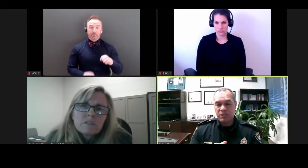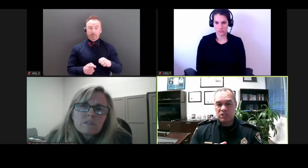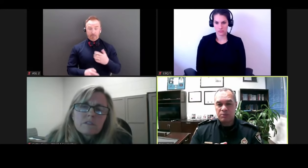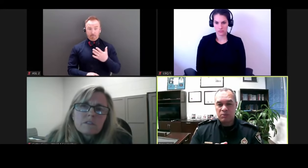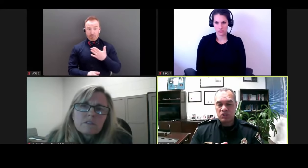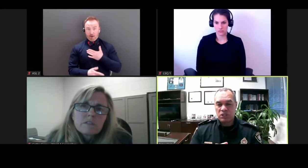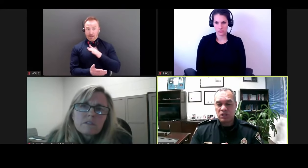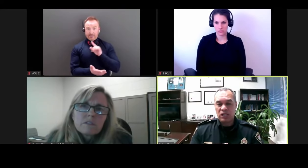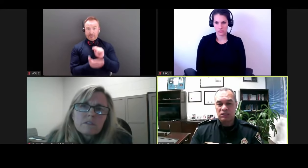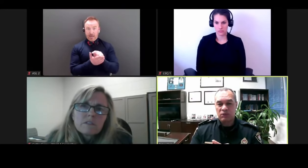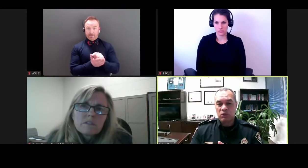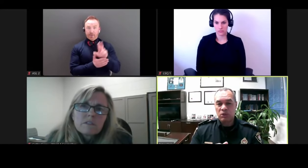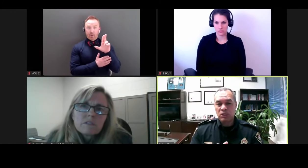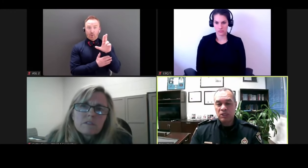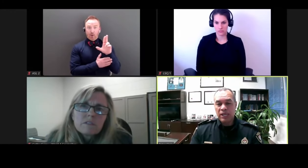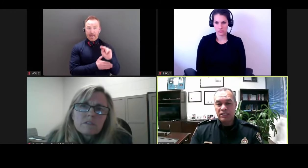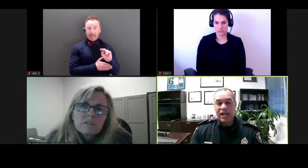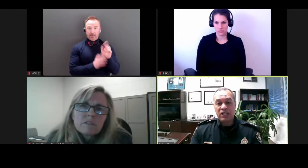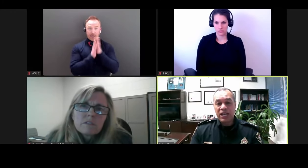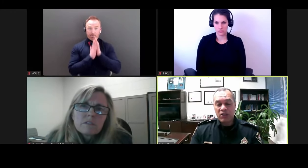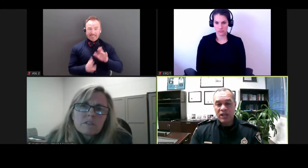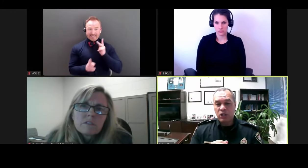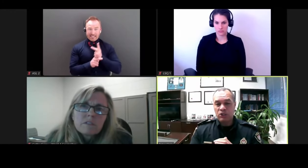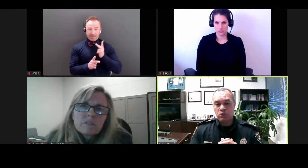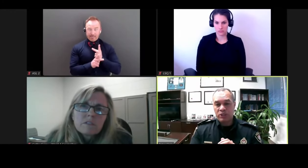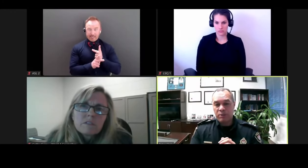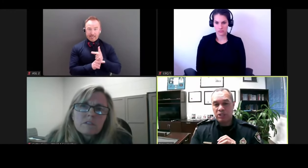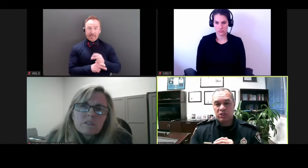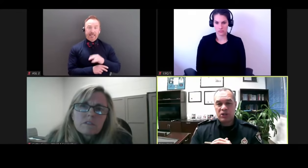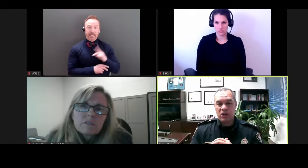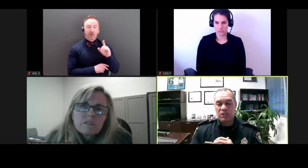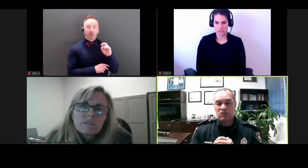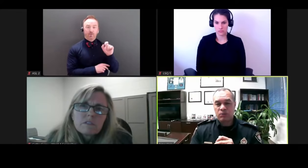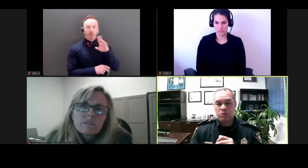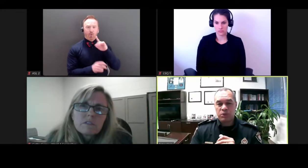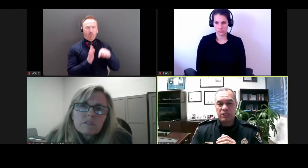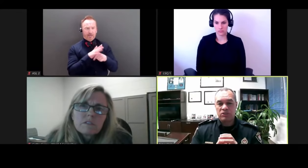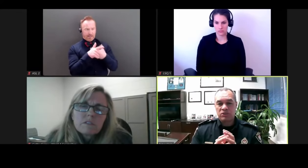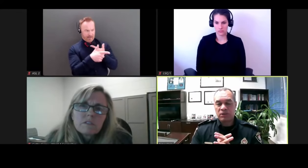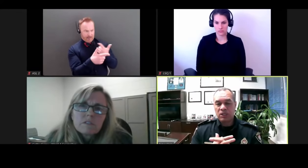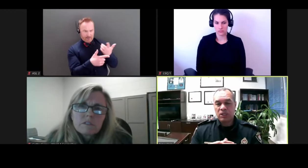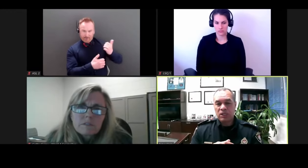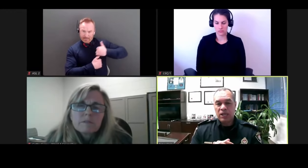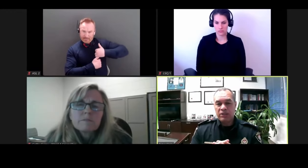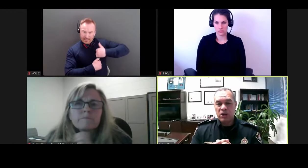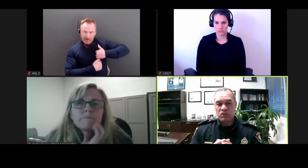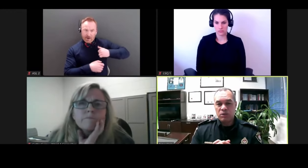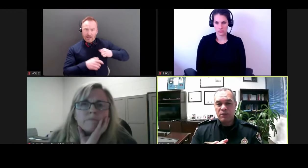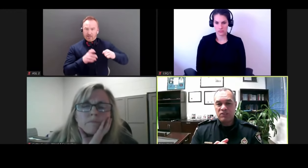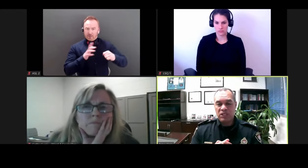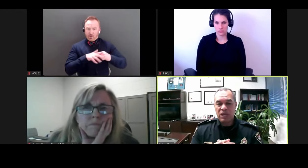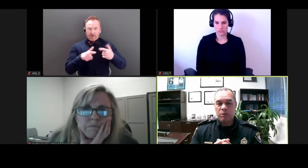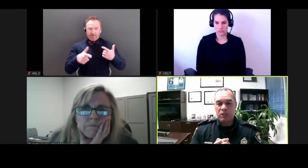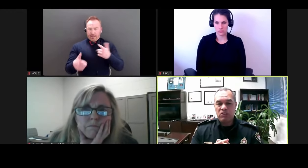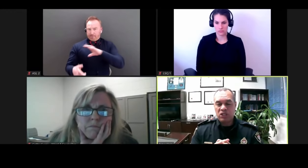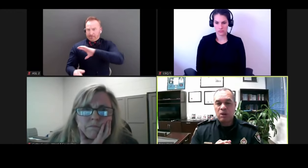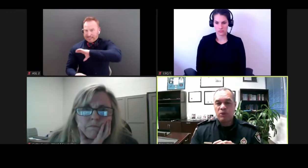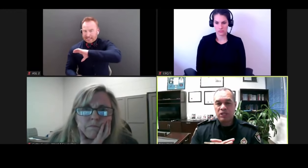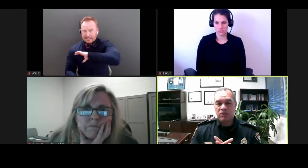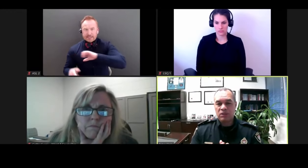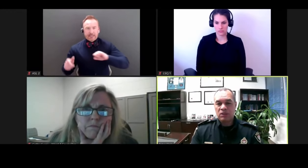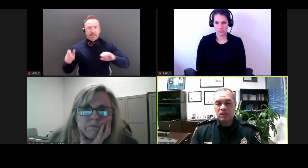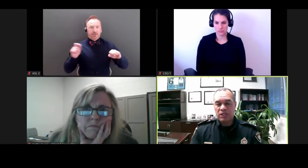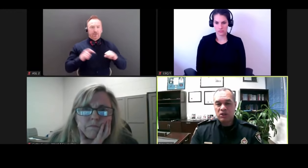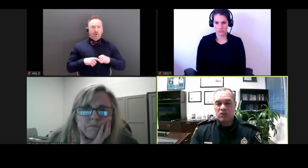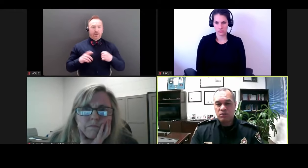UN peacekeeping mission in Kosovo exactly how that looks when the military are mixed in with police. And there are some amazing capabilities that come with